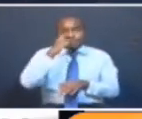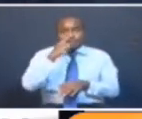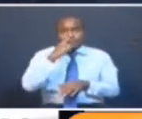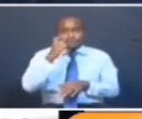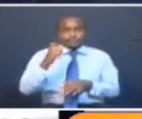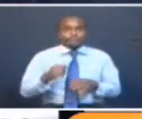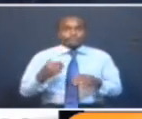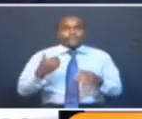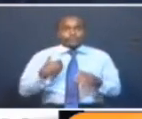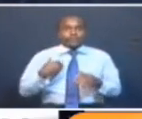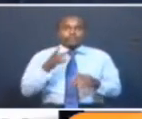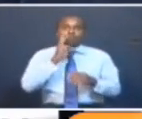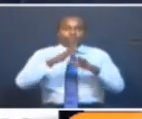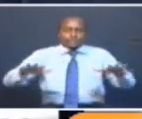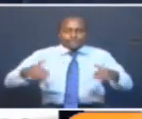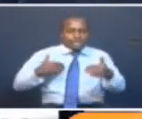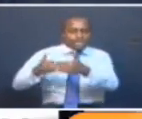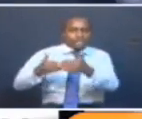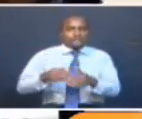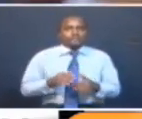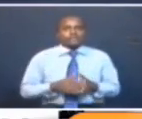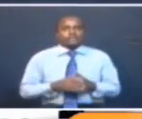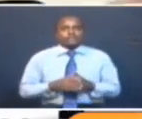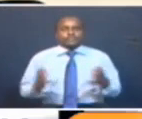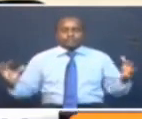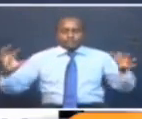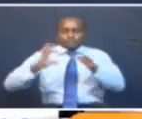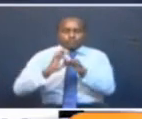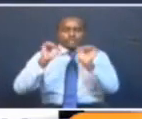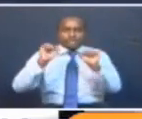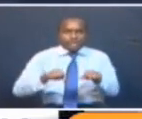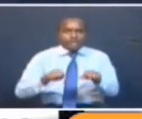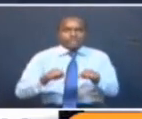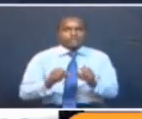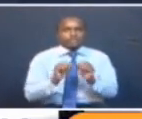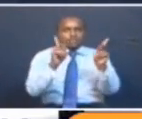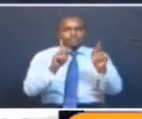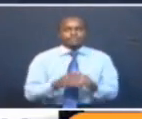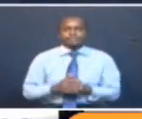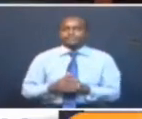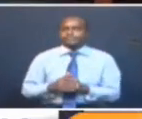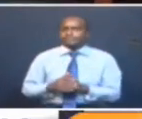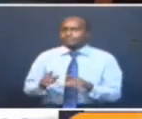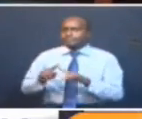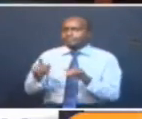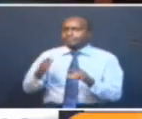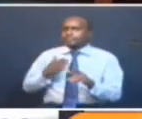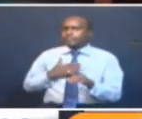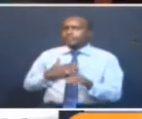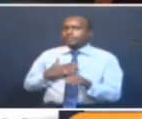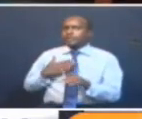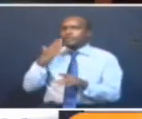a sea nearby here. If you can connect it, it'll be okay. But what about our oil in